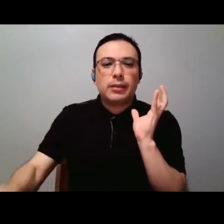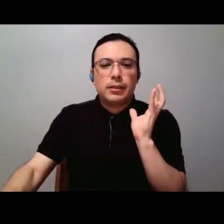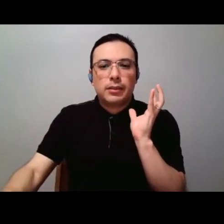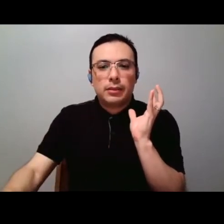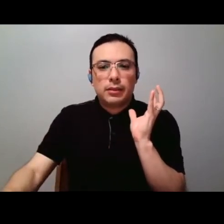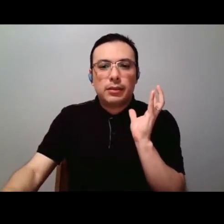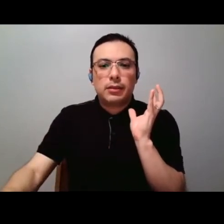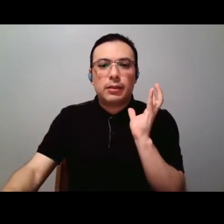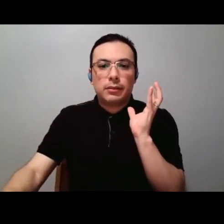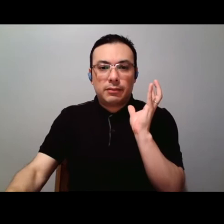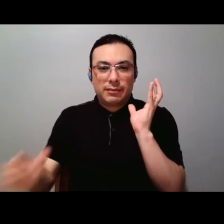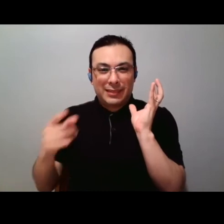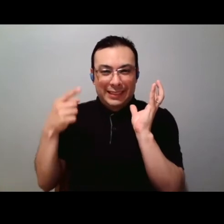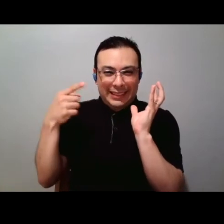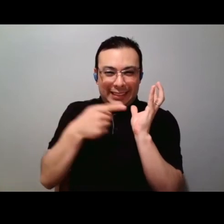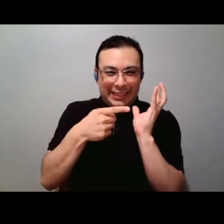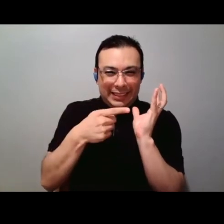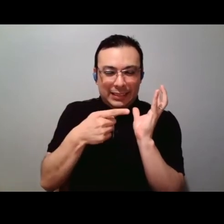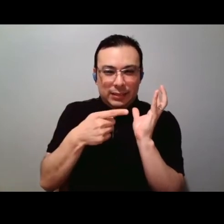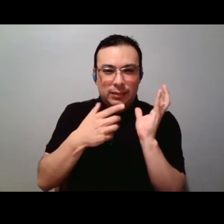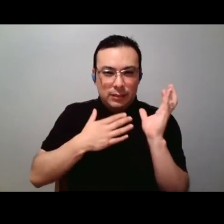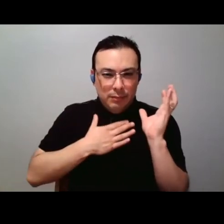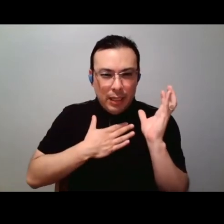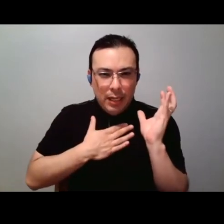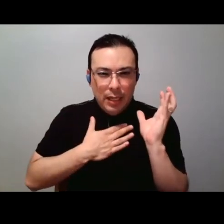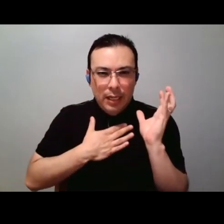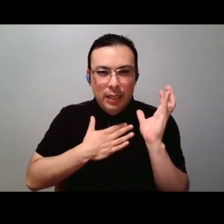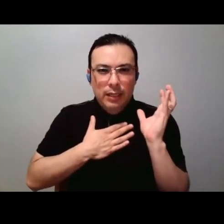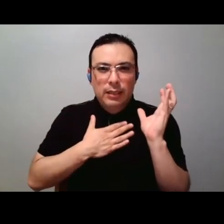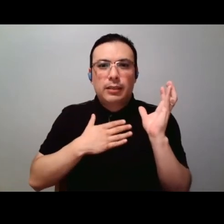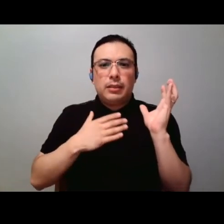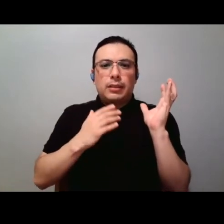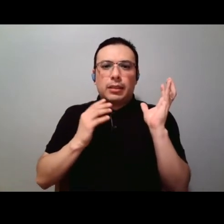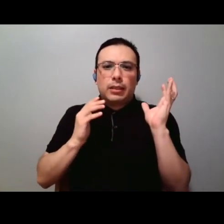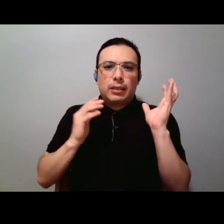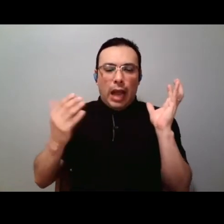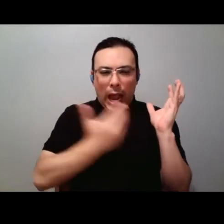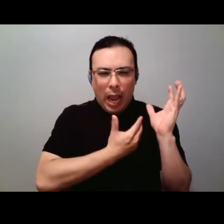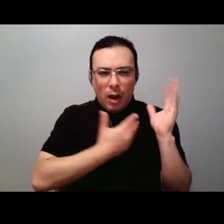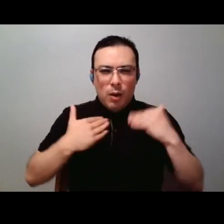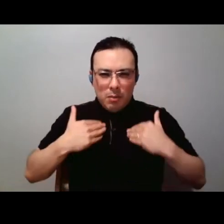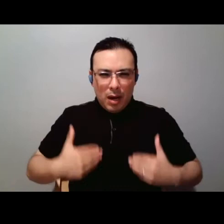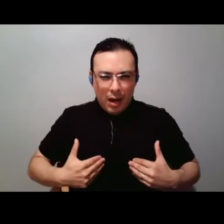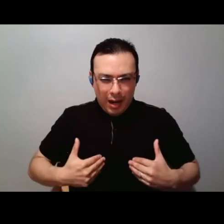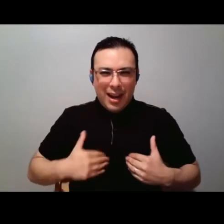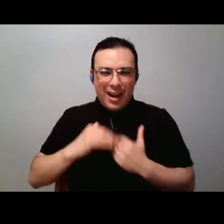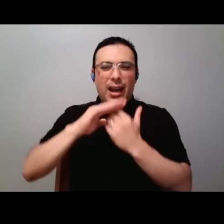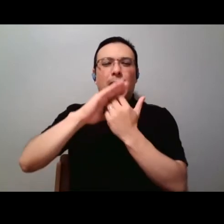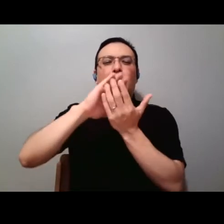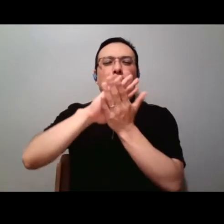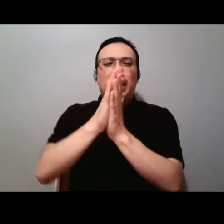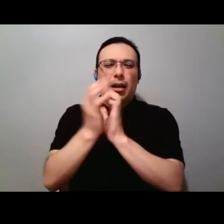This, my, our body becomes rough like the roots of hydrangea trees,